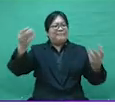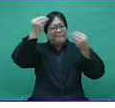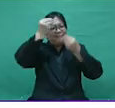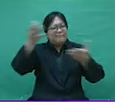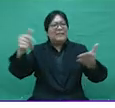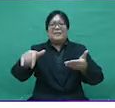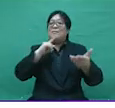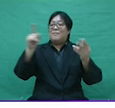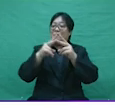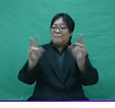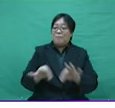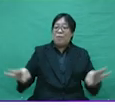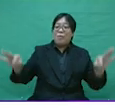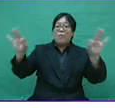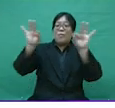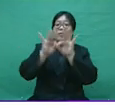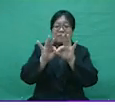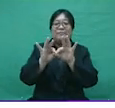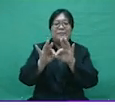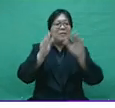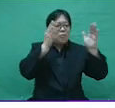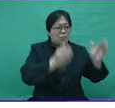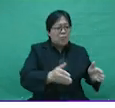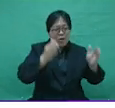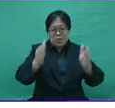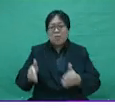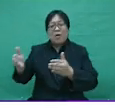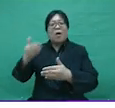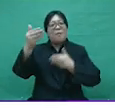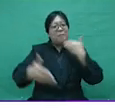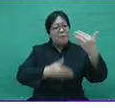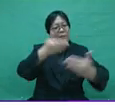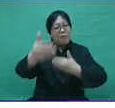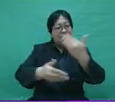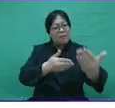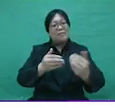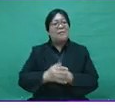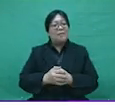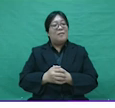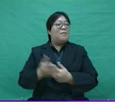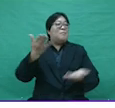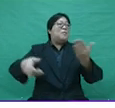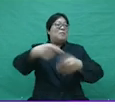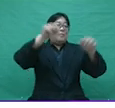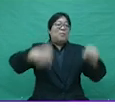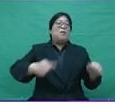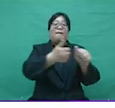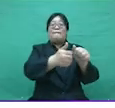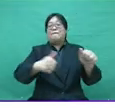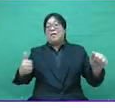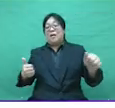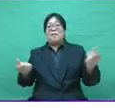mentioned, it was important to arrange the processes that way that you could